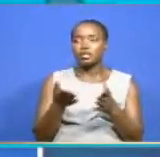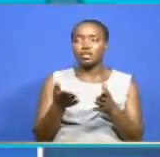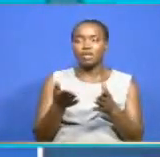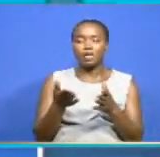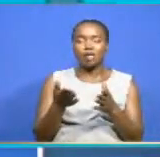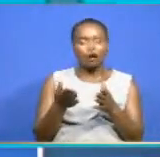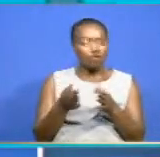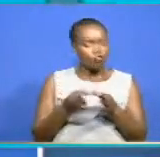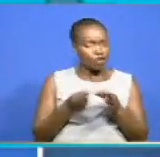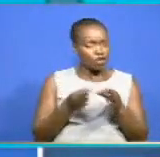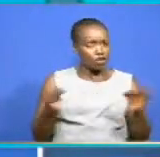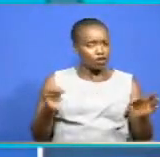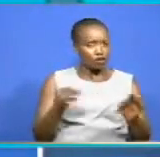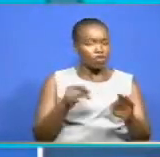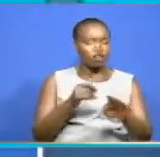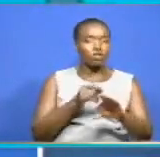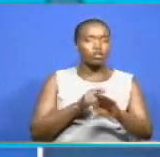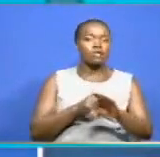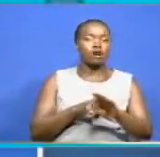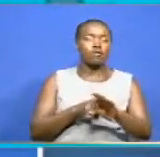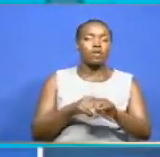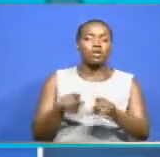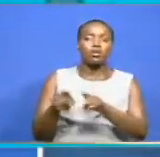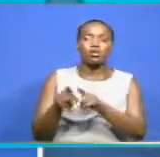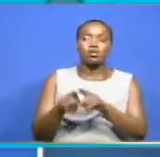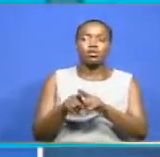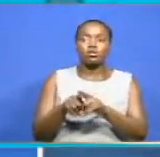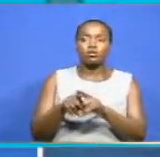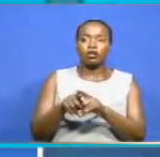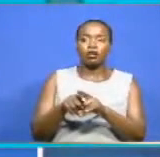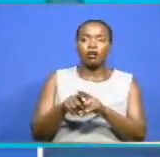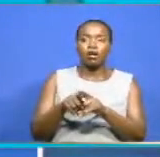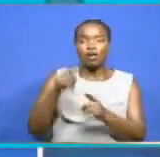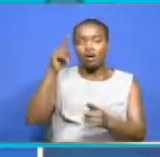haul, and we are also working to create, through the Kenya